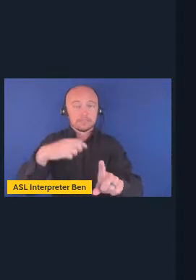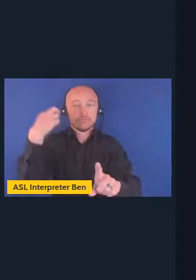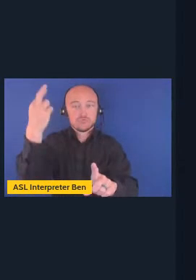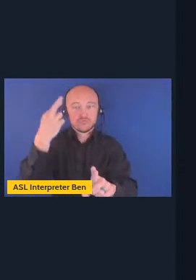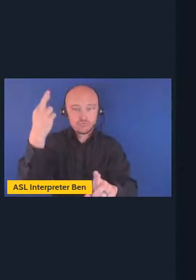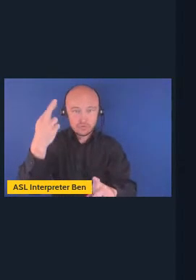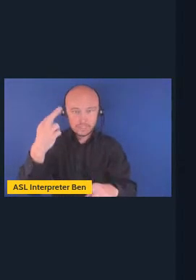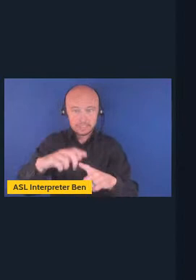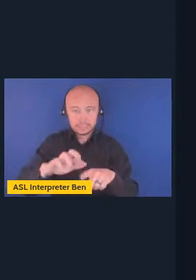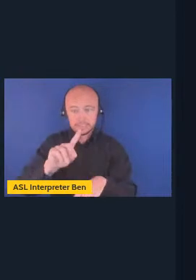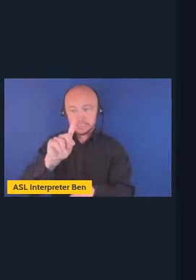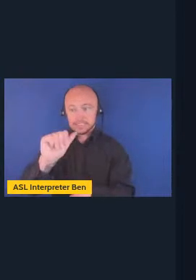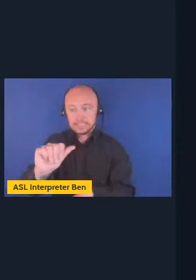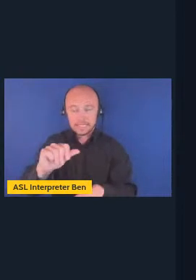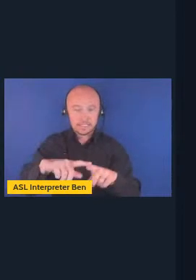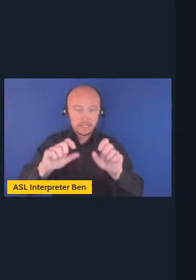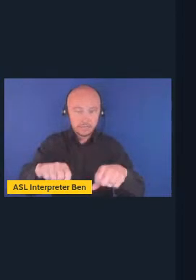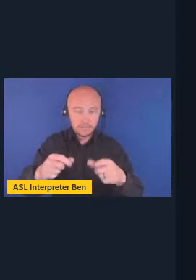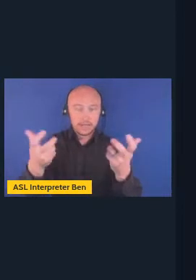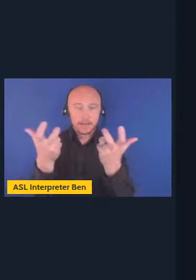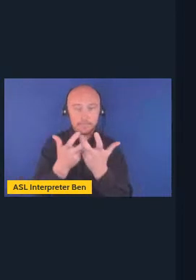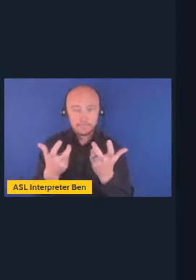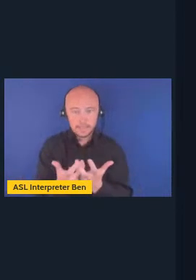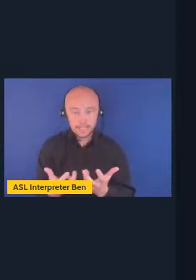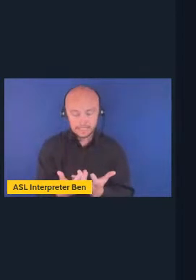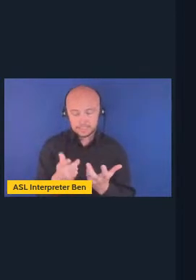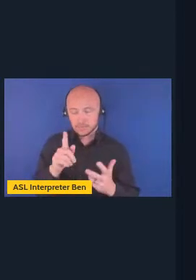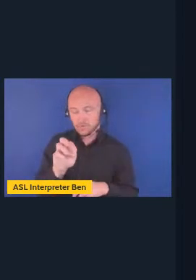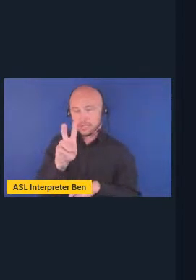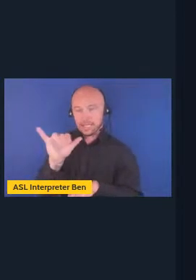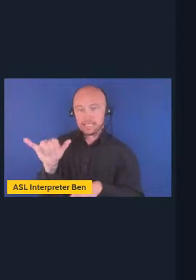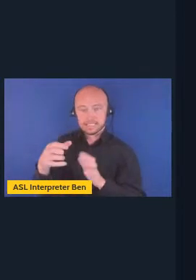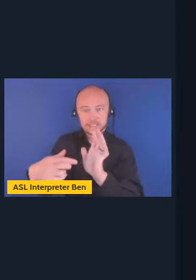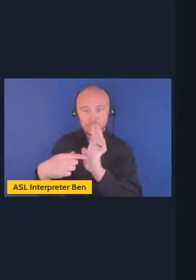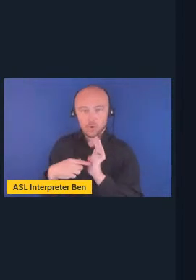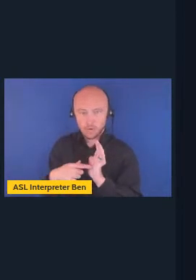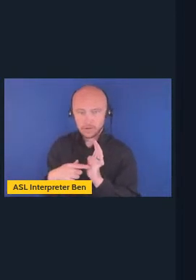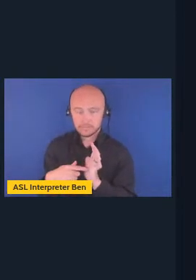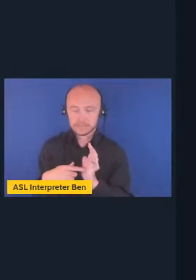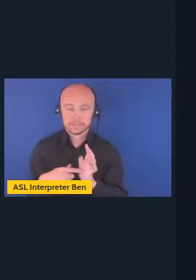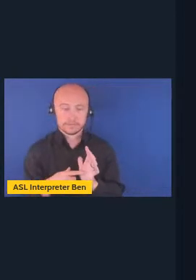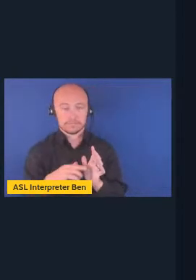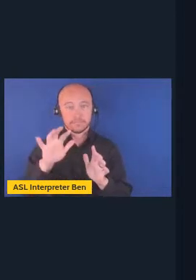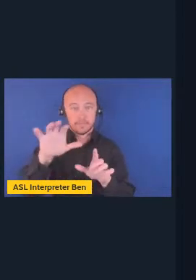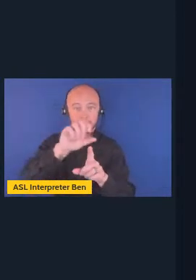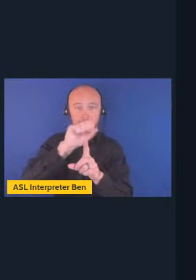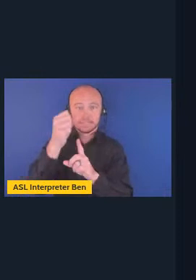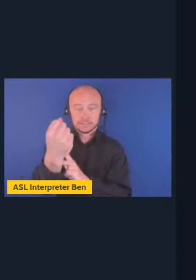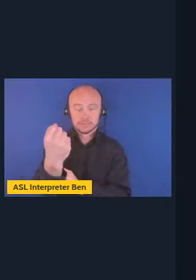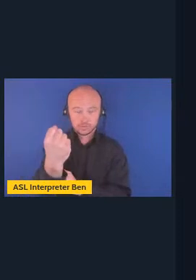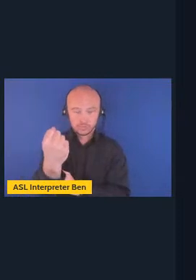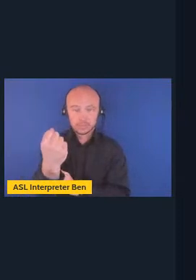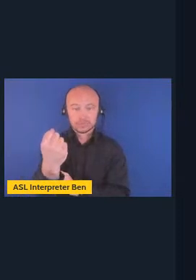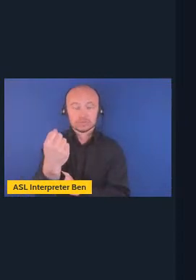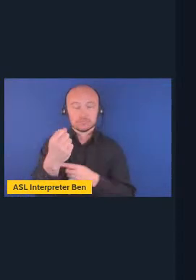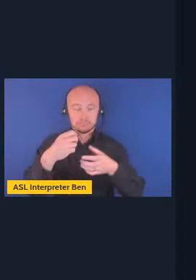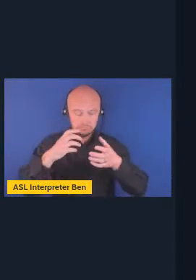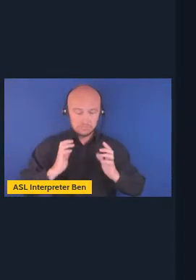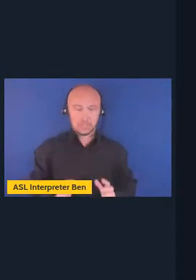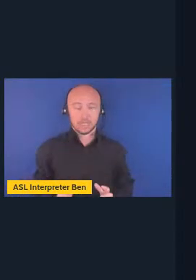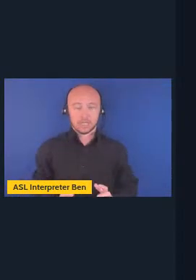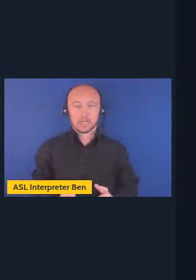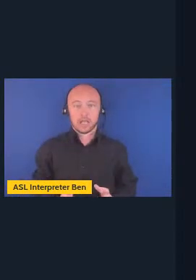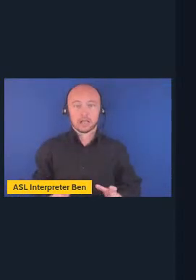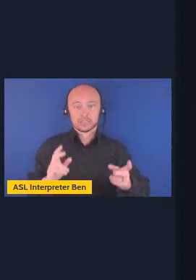like data gravity, compliance, and latency requirement. In such situation, customers are always looking for